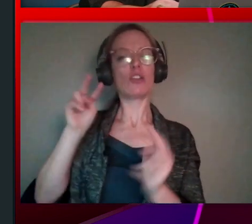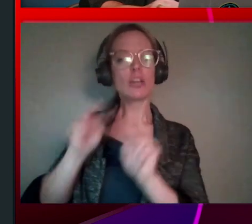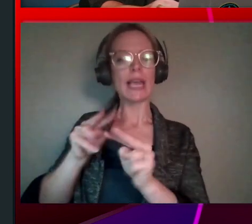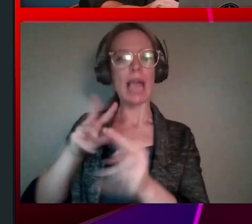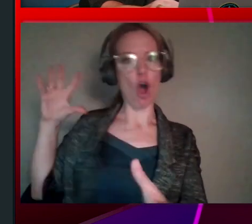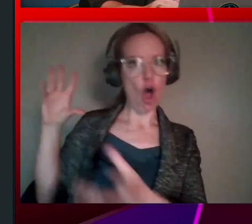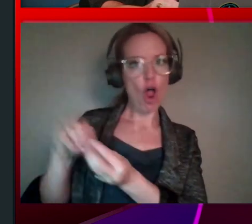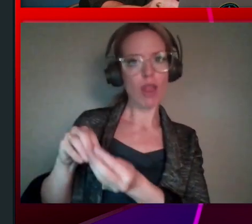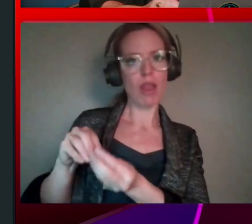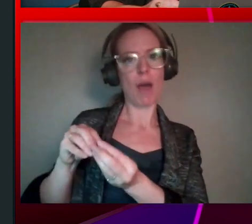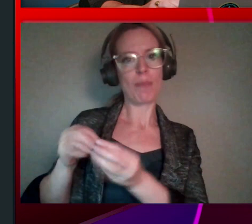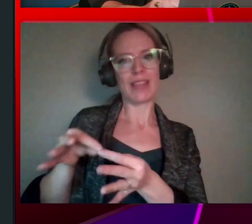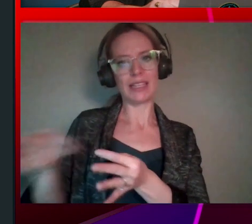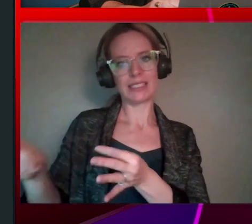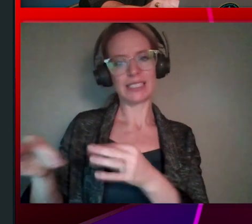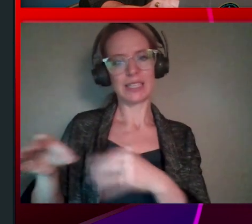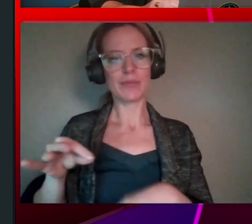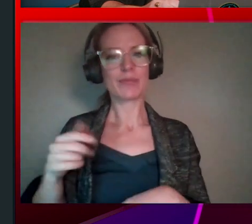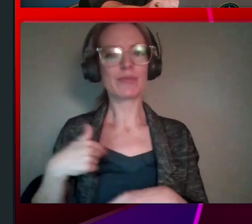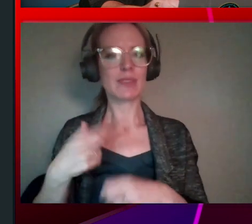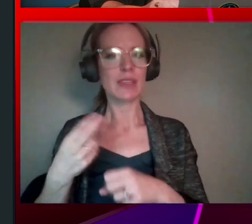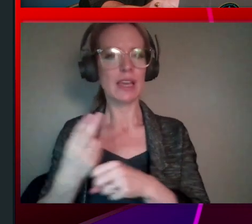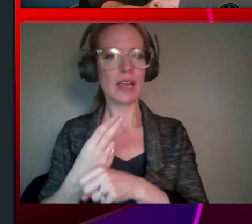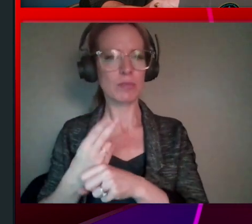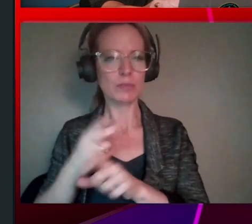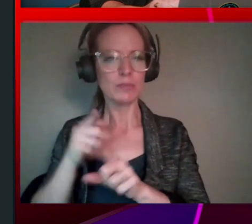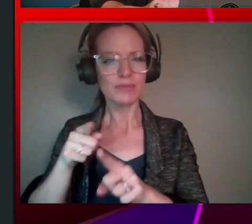feature that was announced about